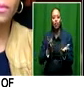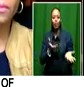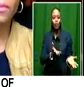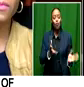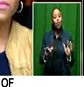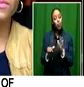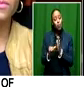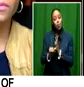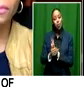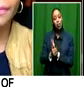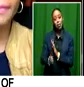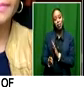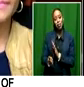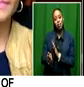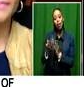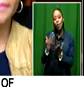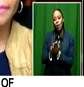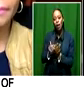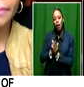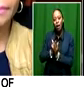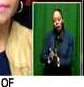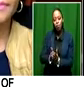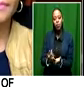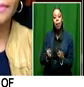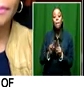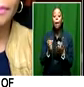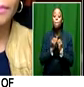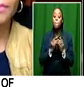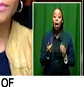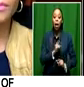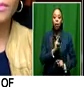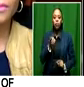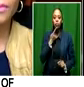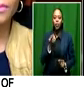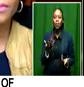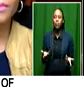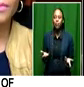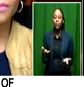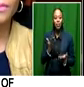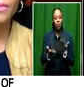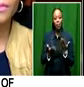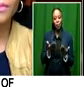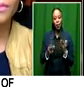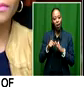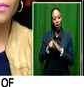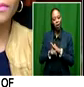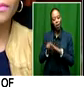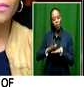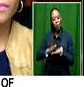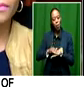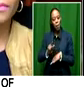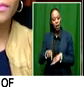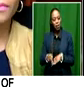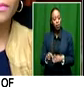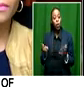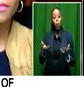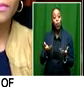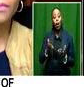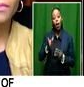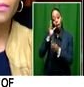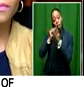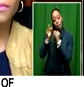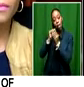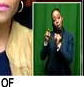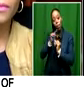these are important skills that will take us forward. But many saying that, you know, perhaps we need to look even deeper into the